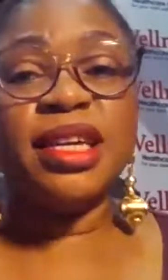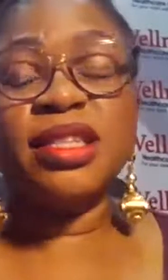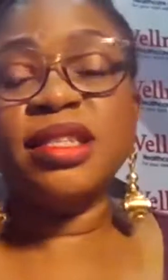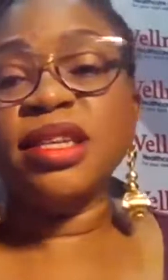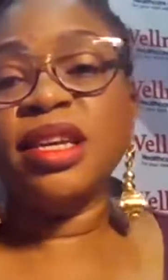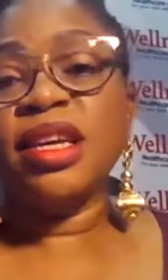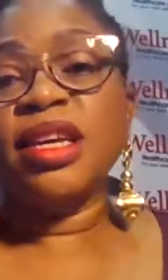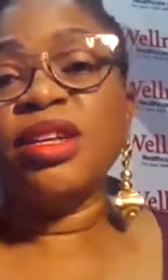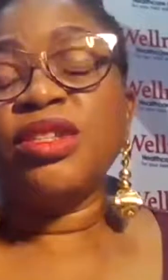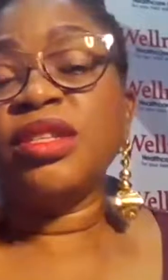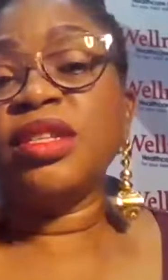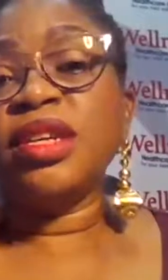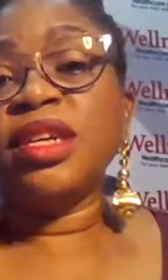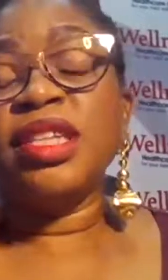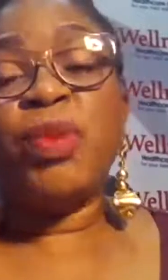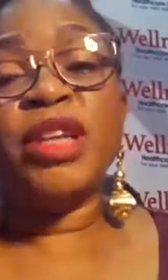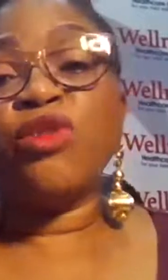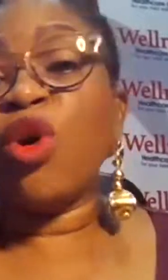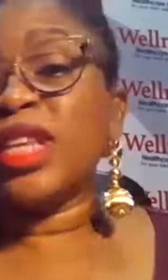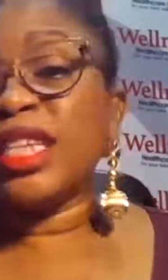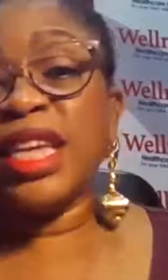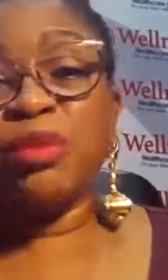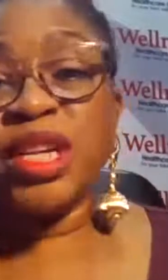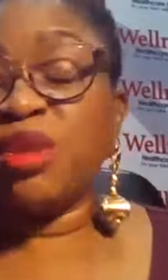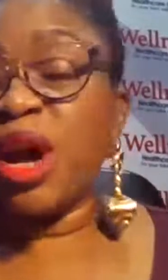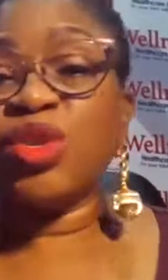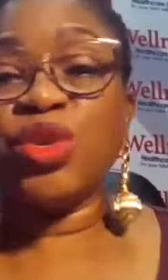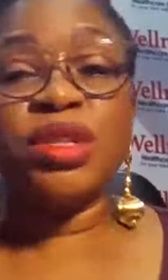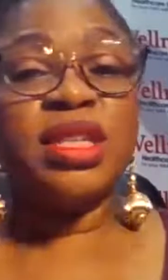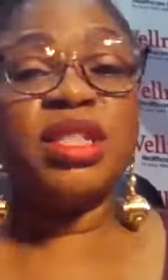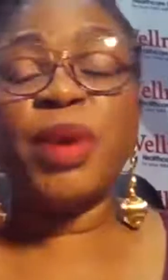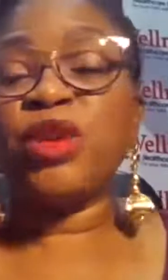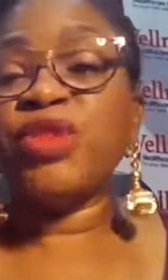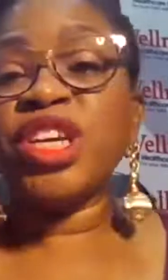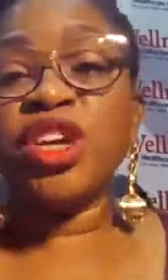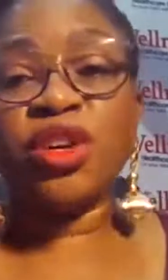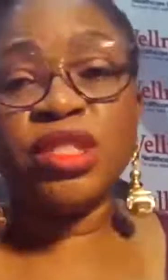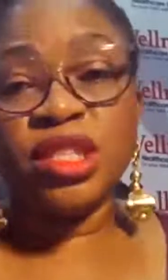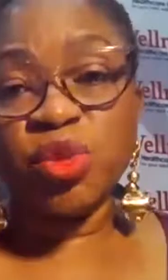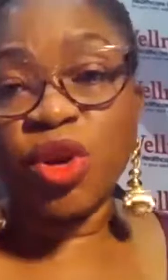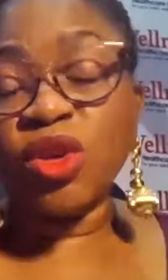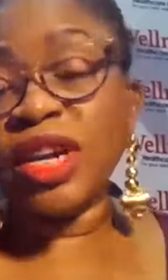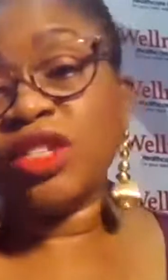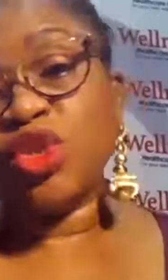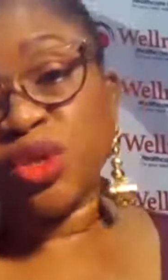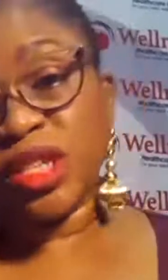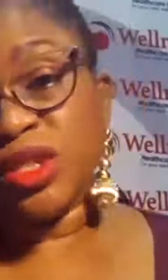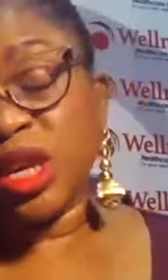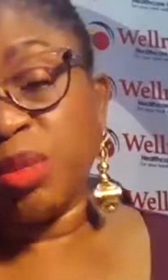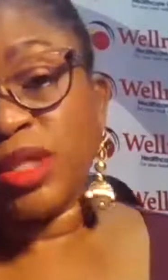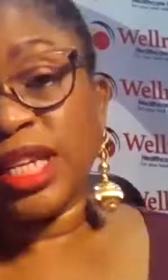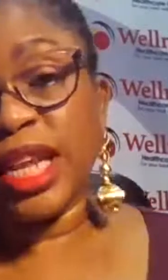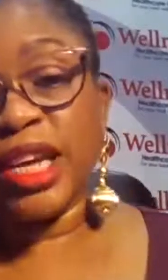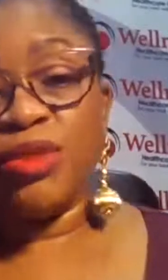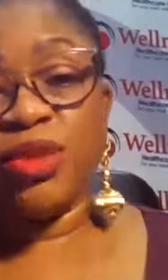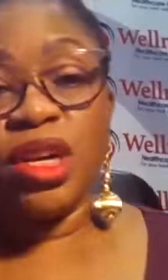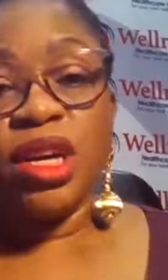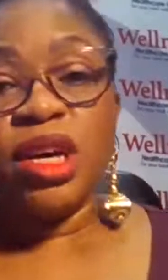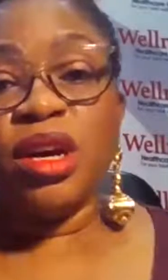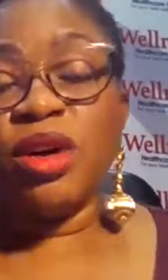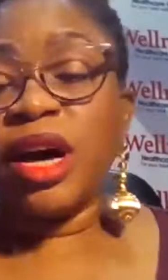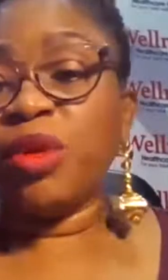glad today, in spite of all that is happening around us, in spite of the cures in the world, God has chosen to keep us